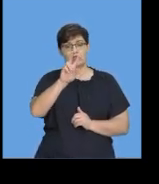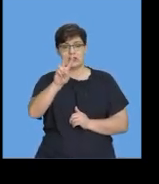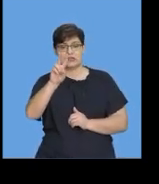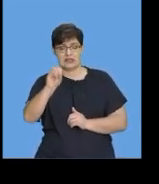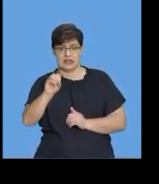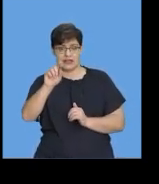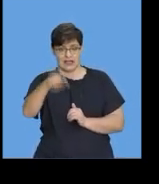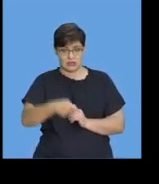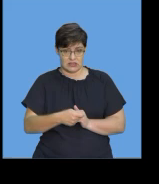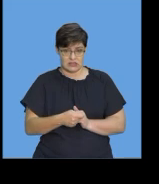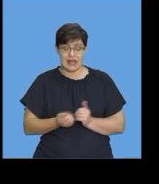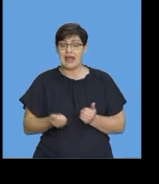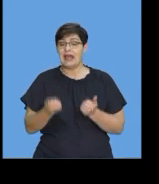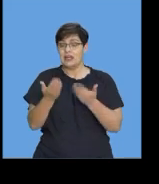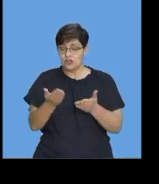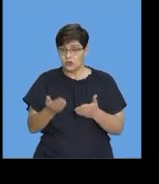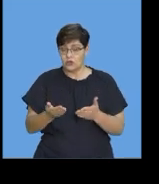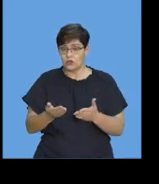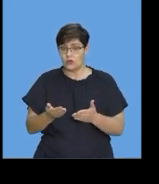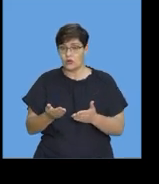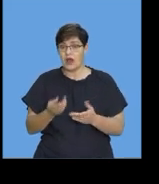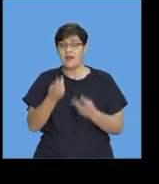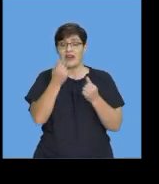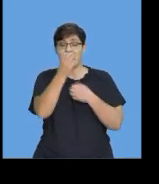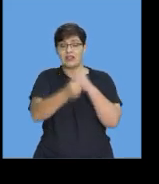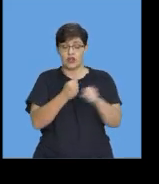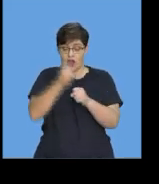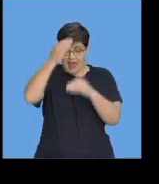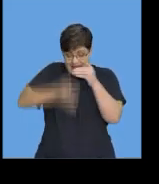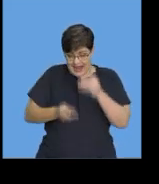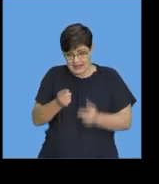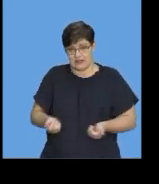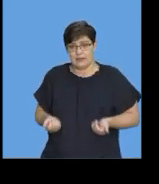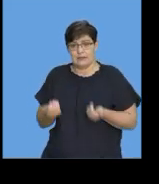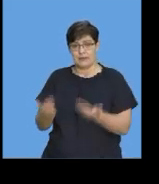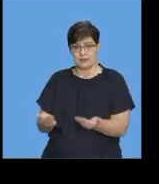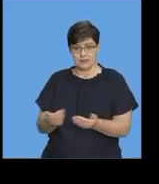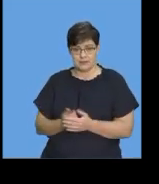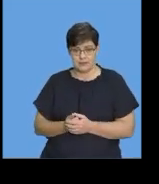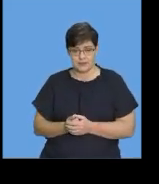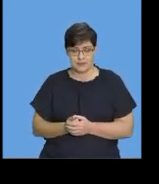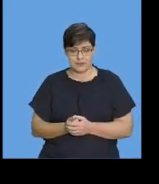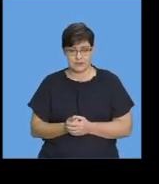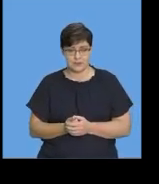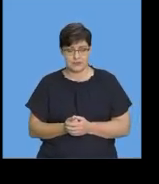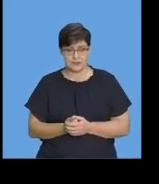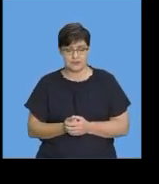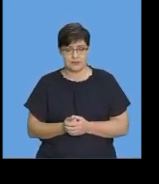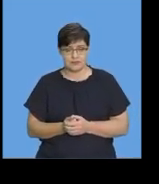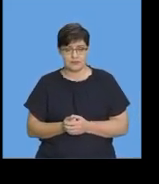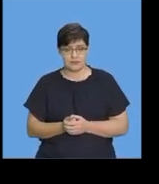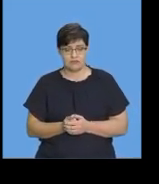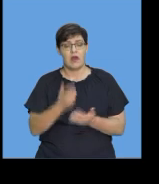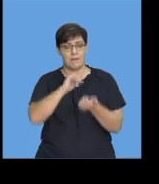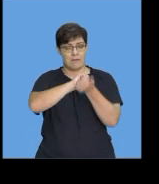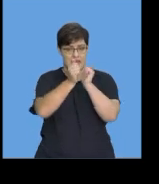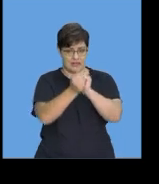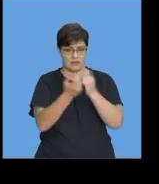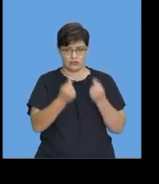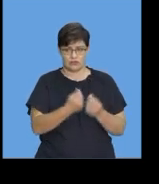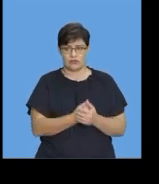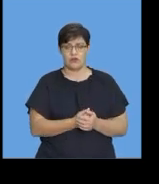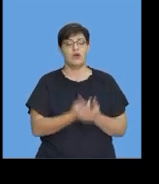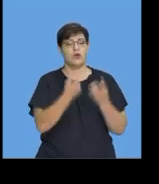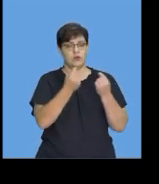1,920,000 shares in issue at the end of your financial period. Now, do the maths here,